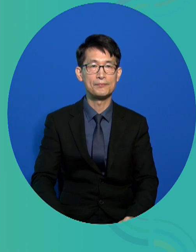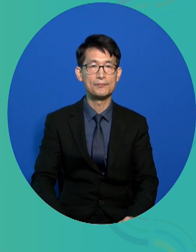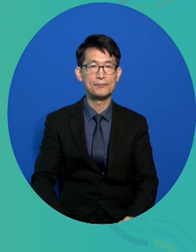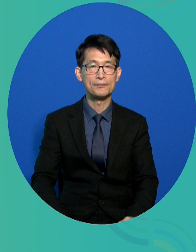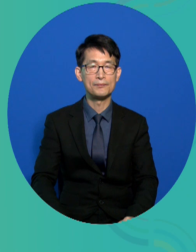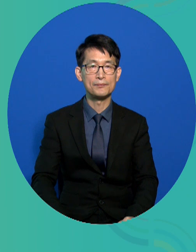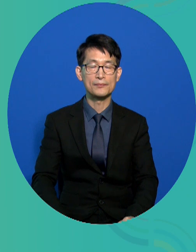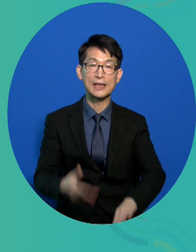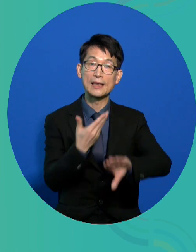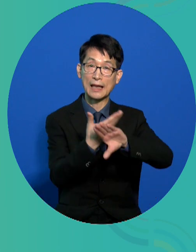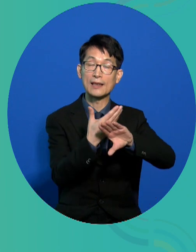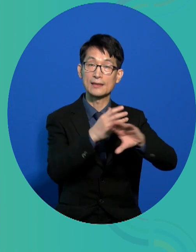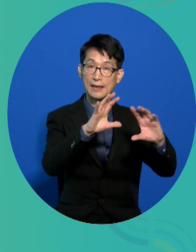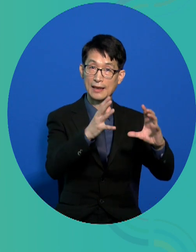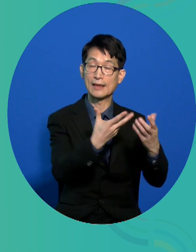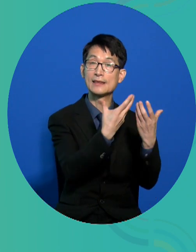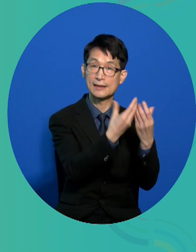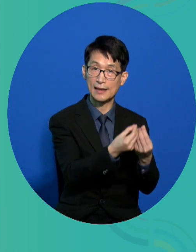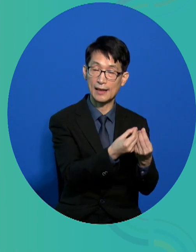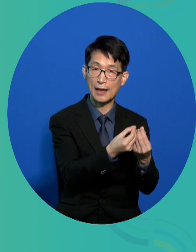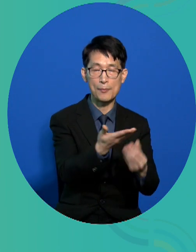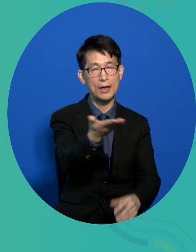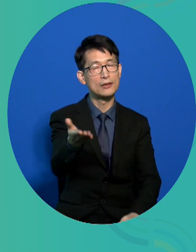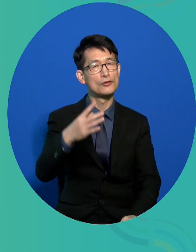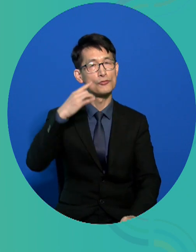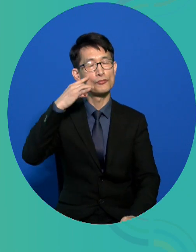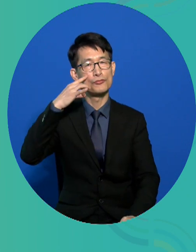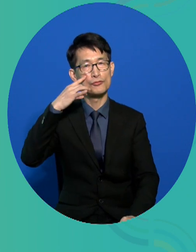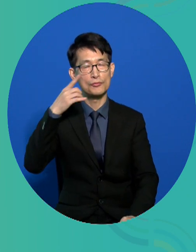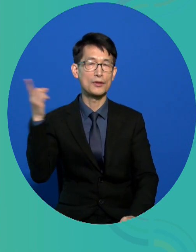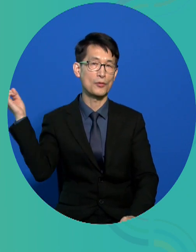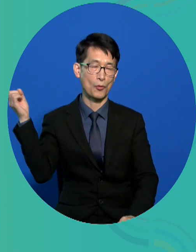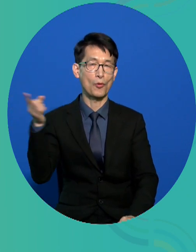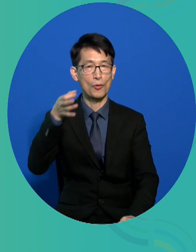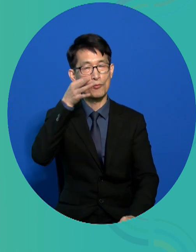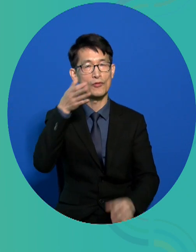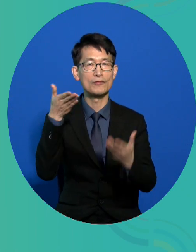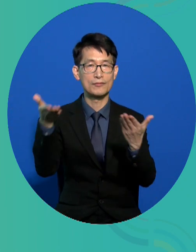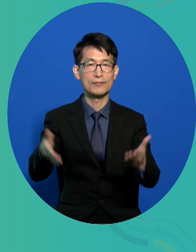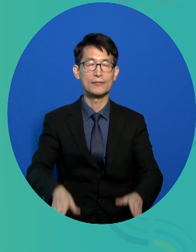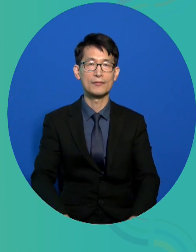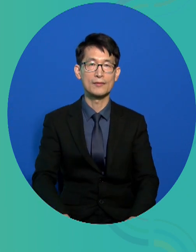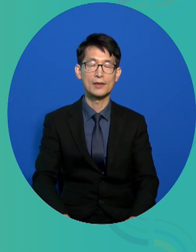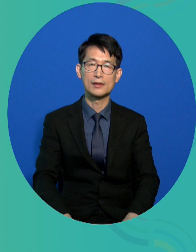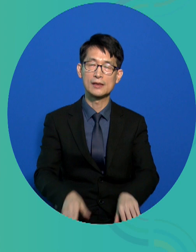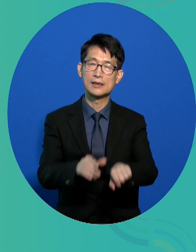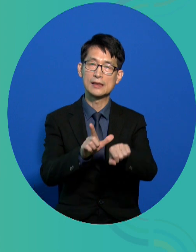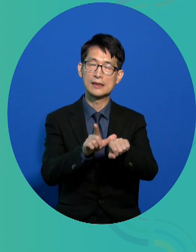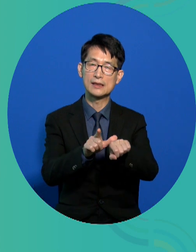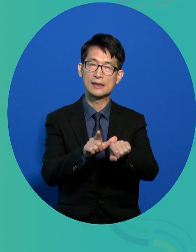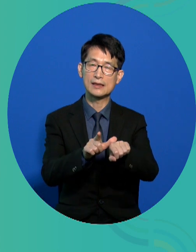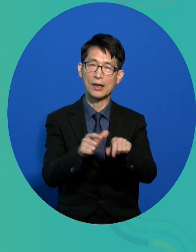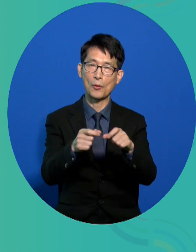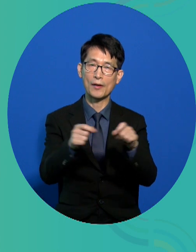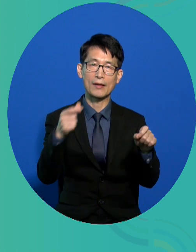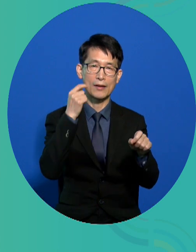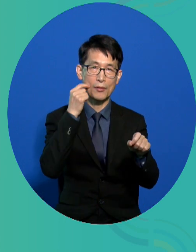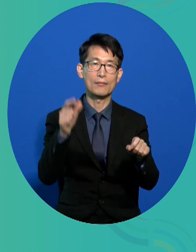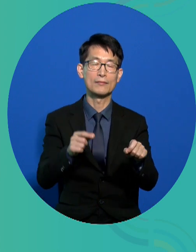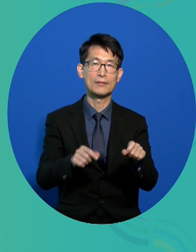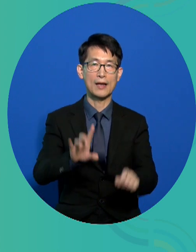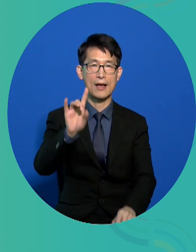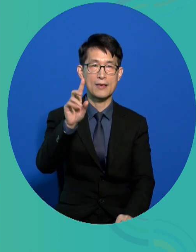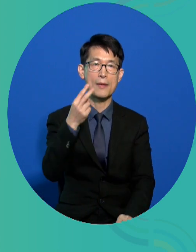of communication service to those with hearing disabilities through text translation. In the interest of